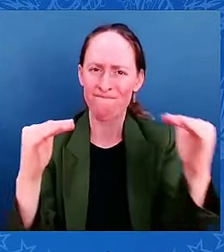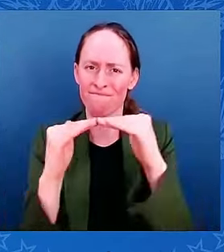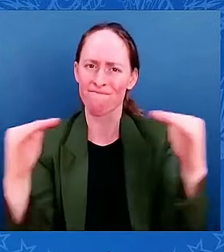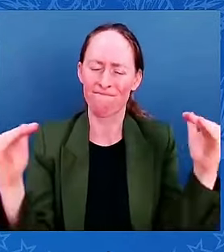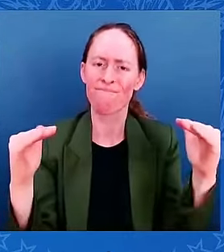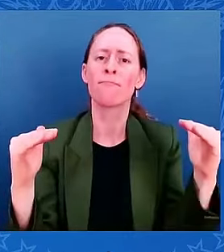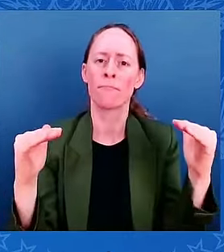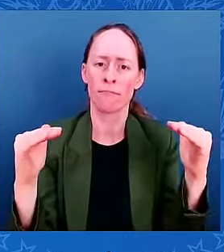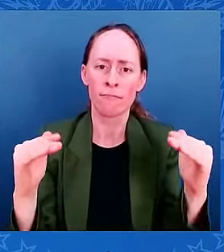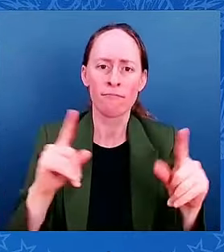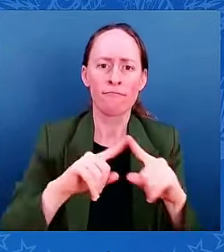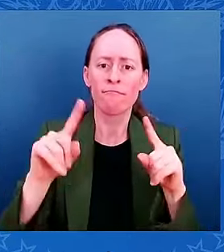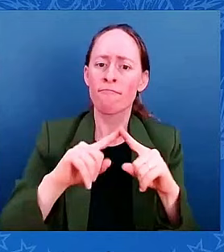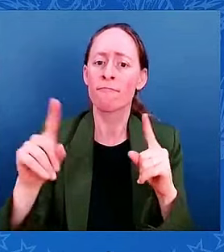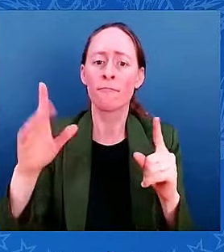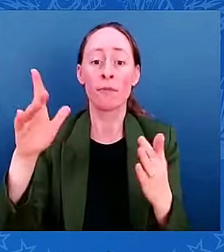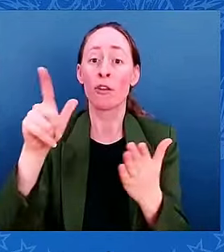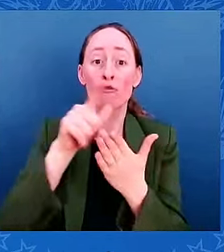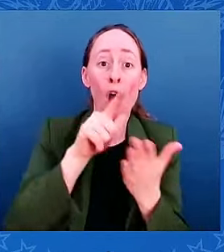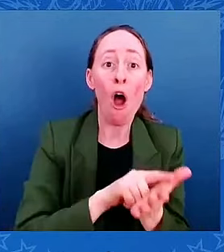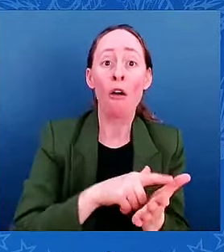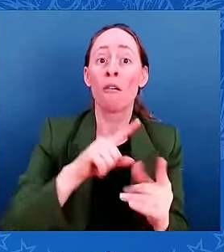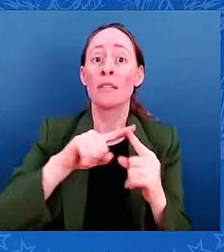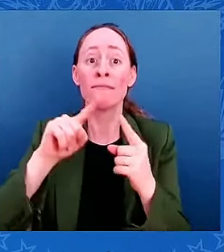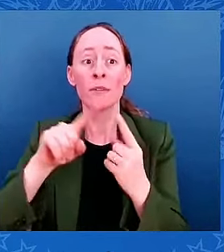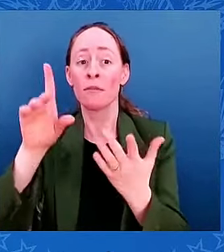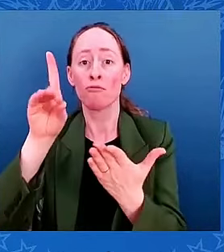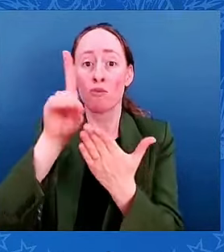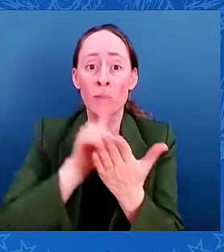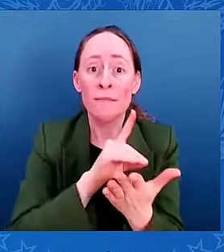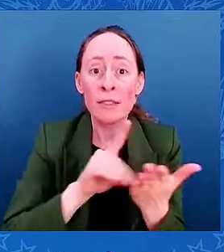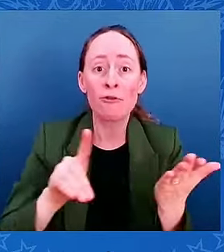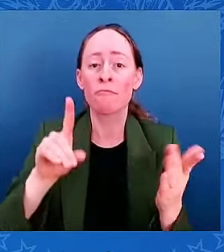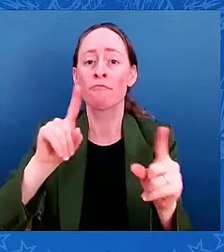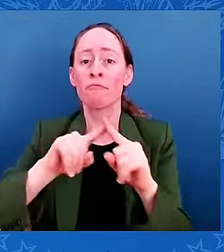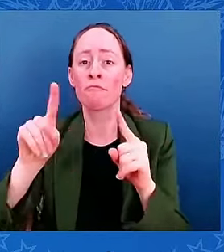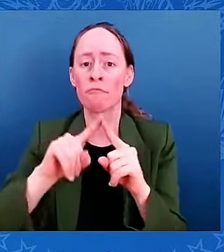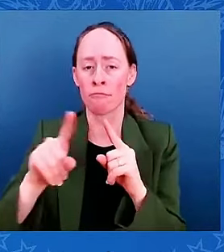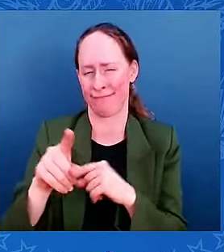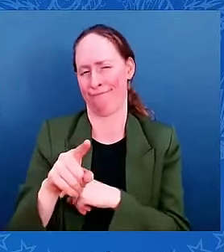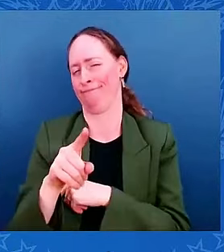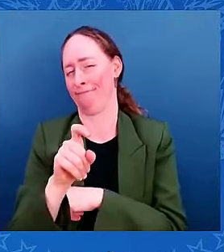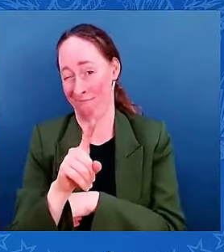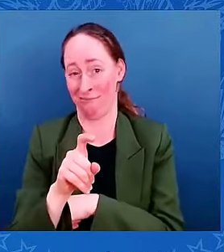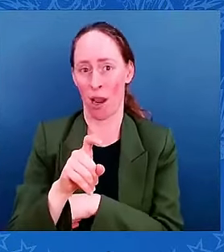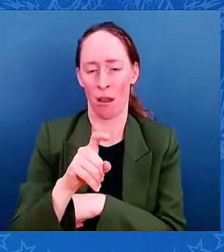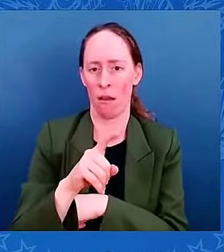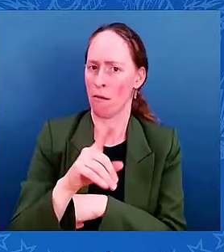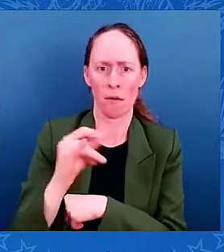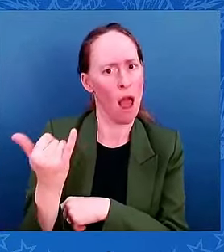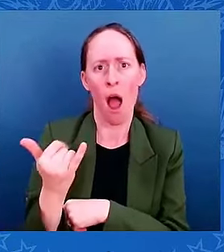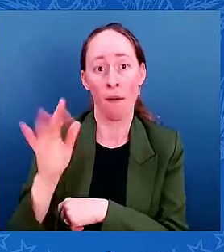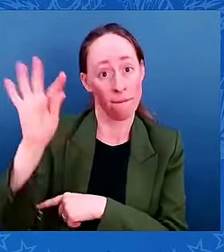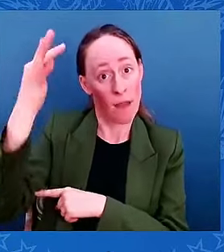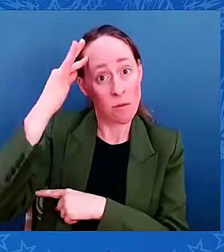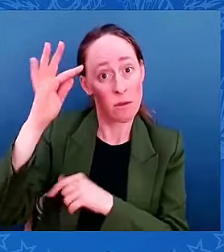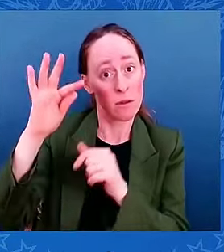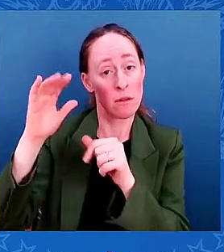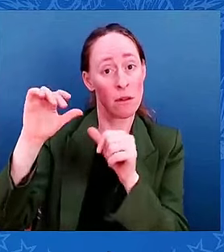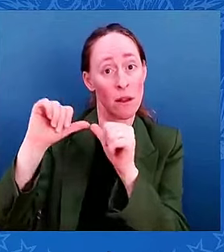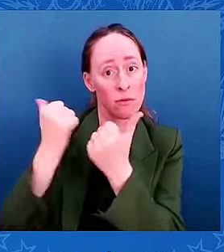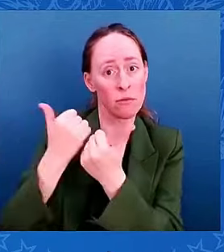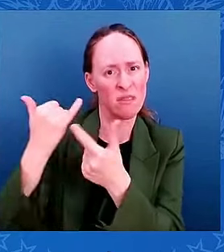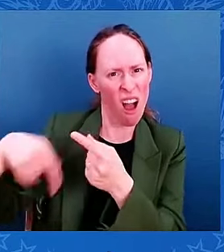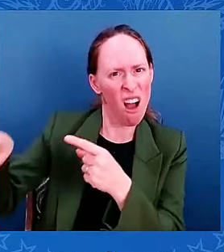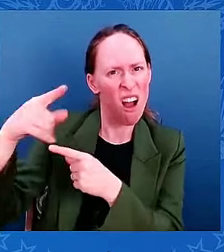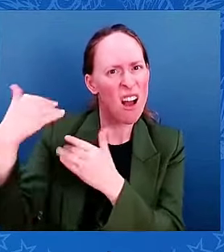matters. Kamala and I are going to hold federal agencies accountable by creating a task force led by the Secretary of Labor, by the